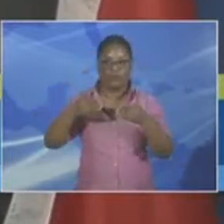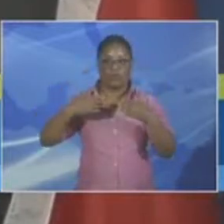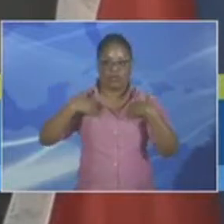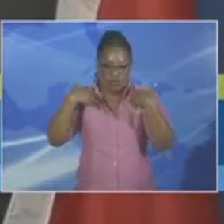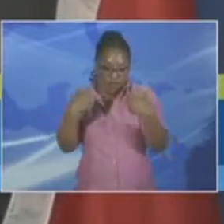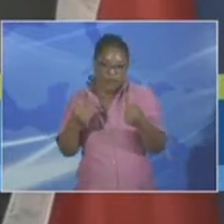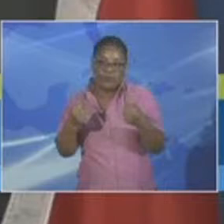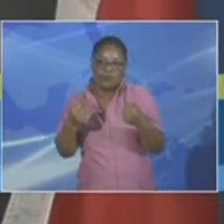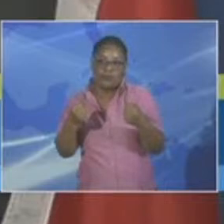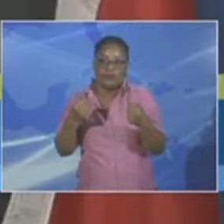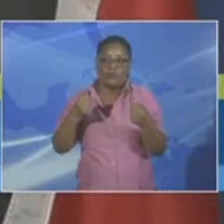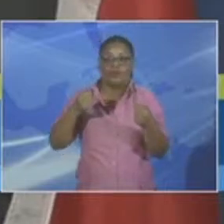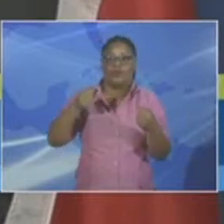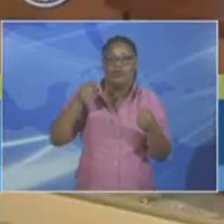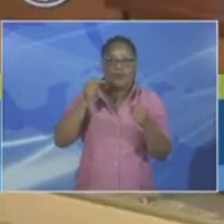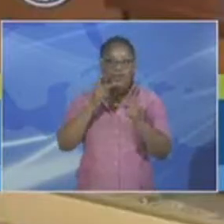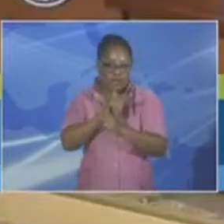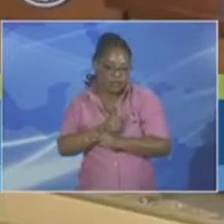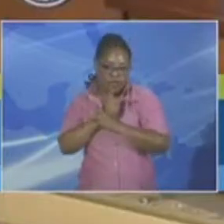for a bed.